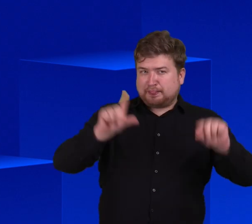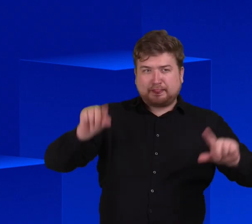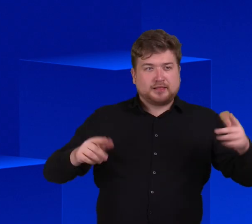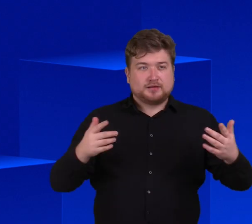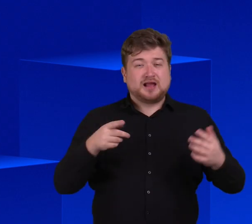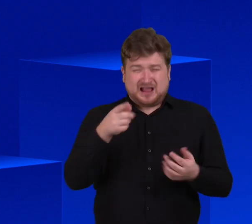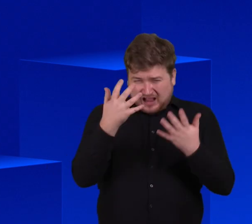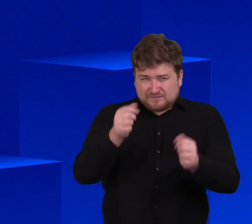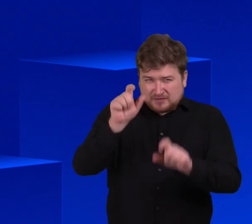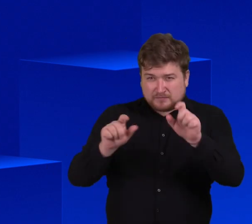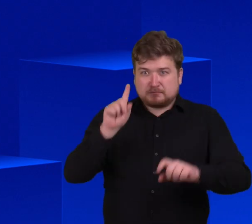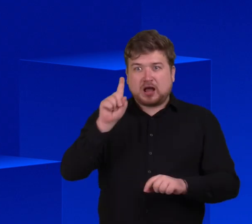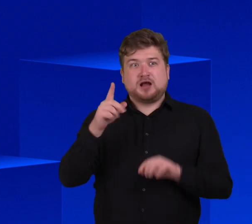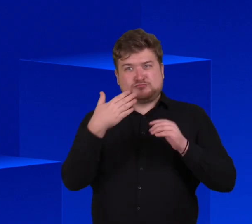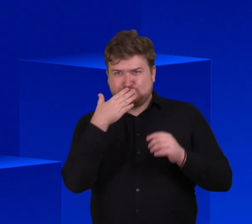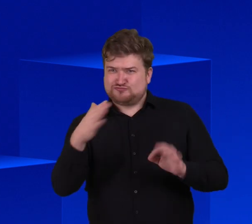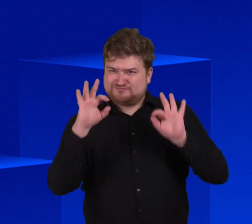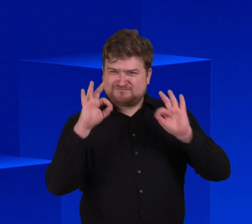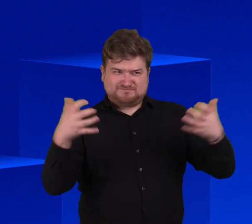and, of course, the